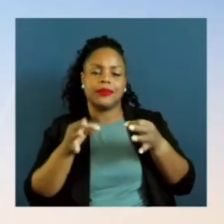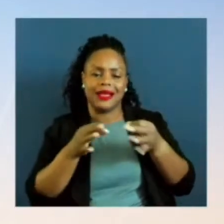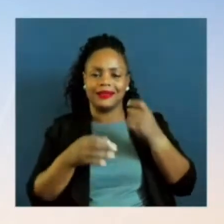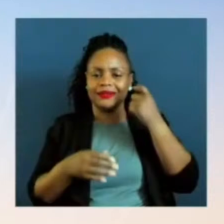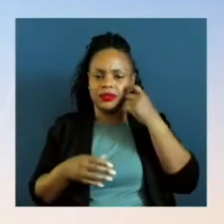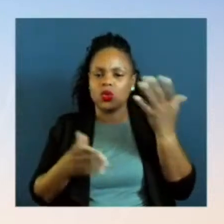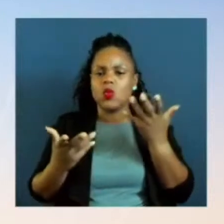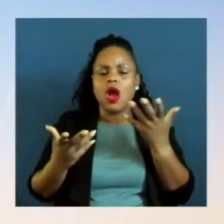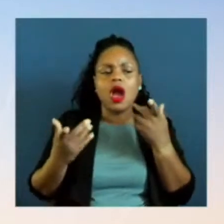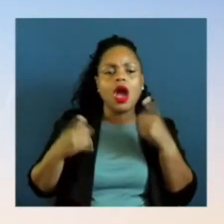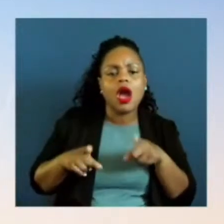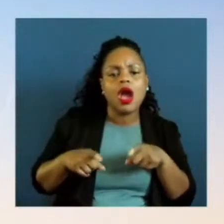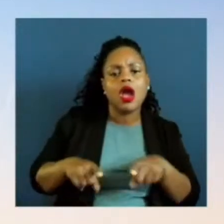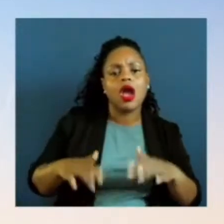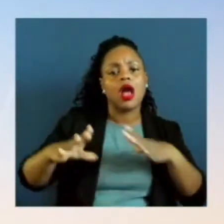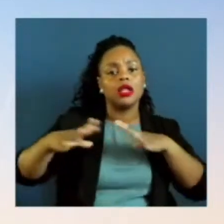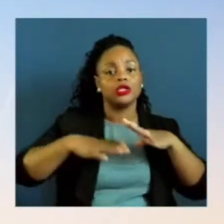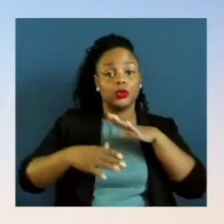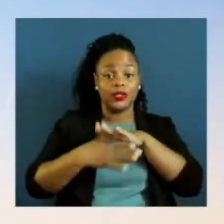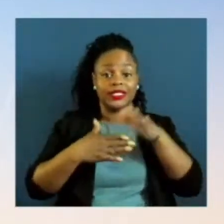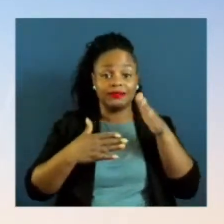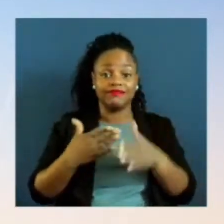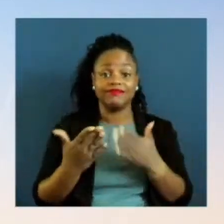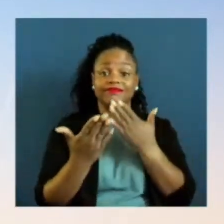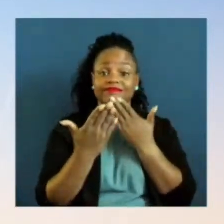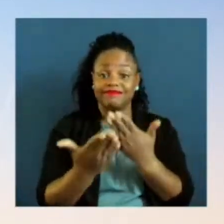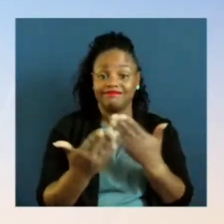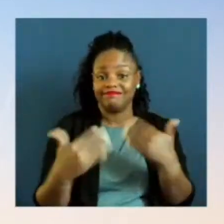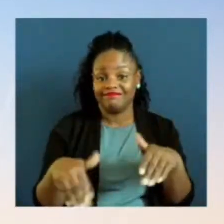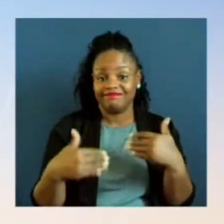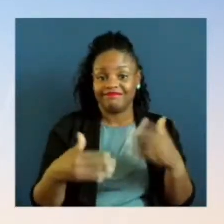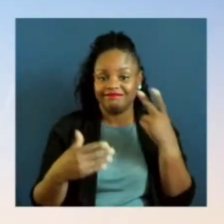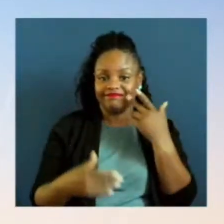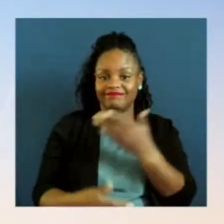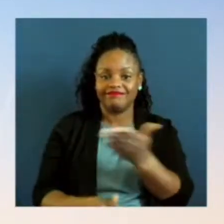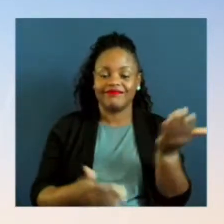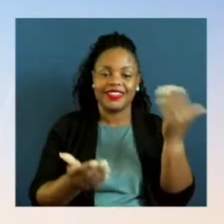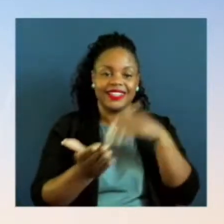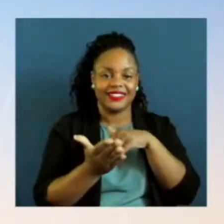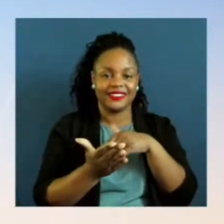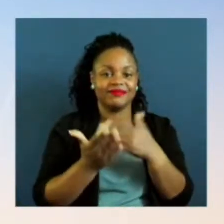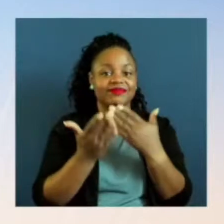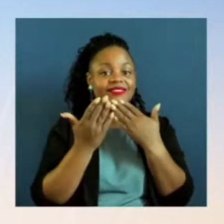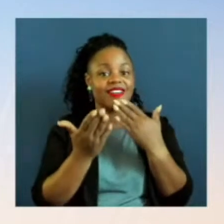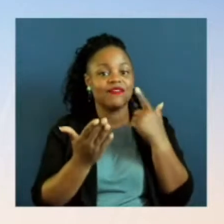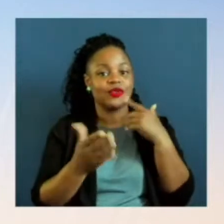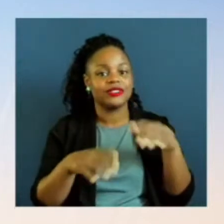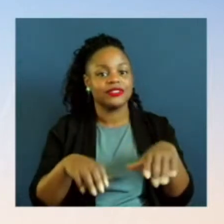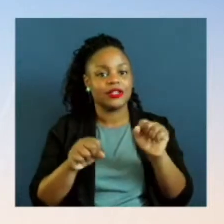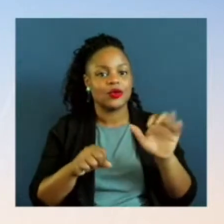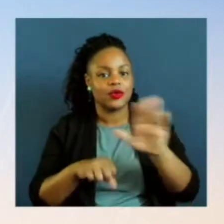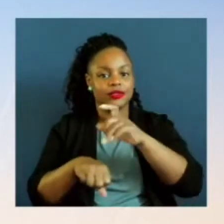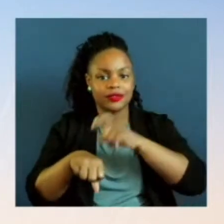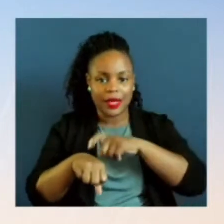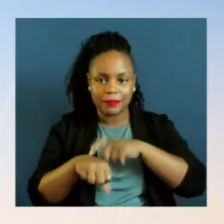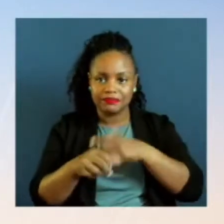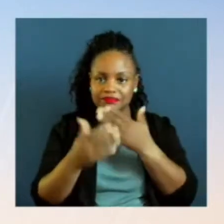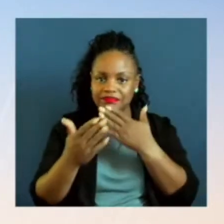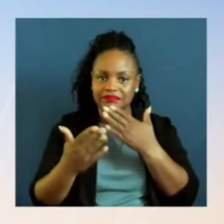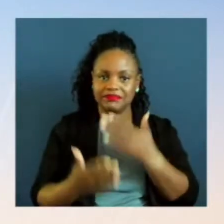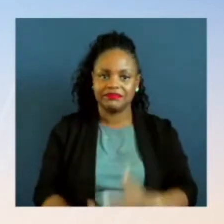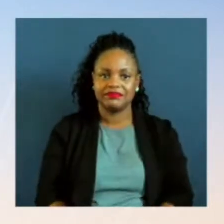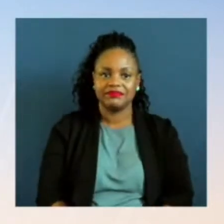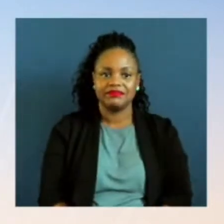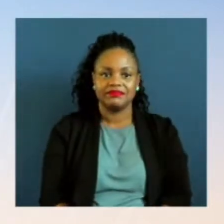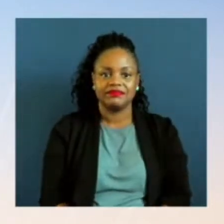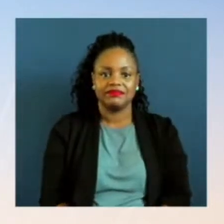Thank you. We'll Be well. see you again, I'm certain. Thank you, Jen. Thank you for taking the time. Okay. A couple things for you at